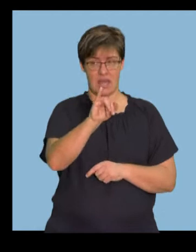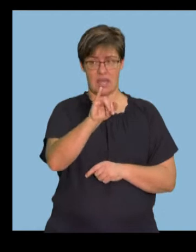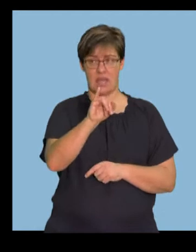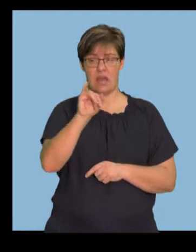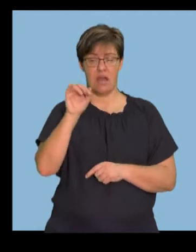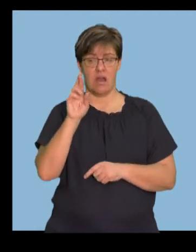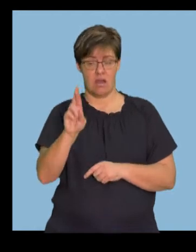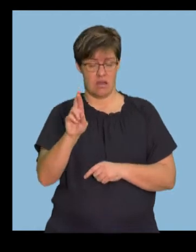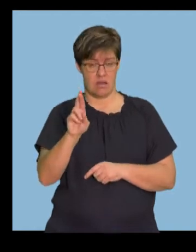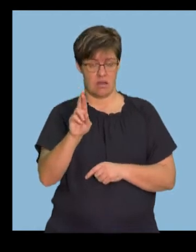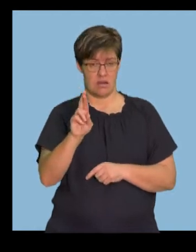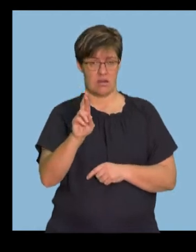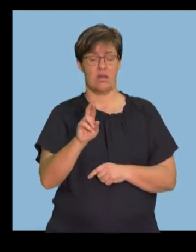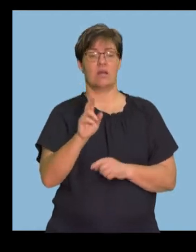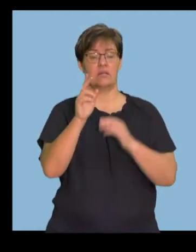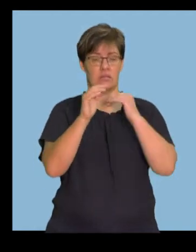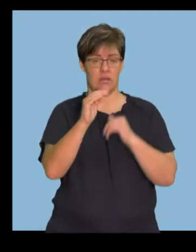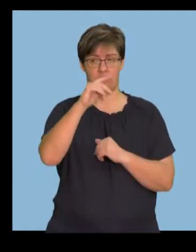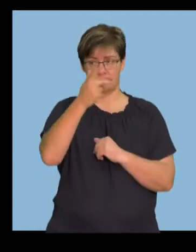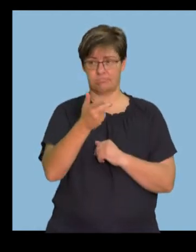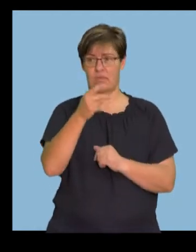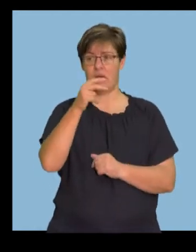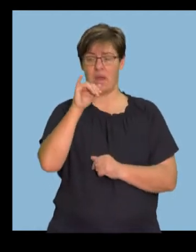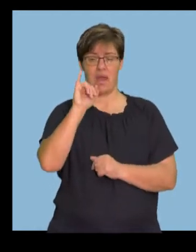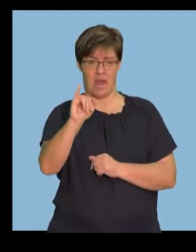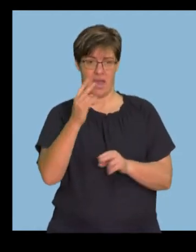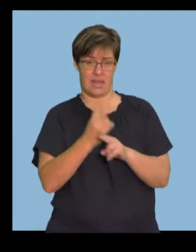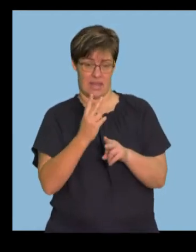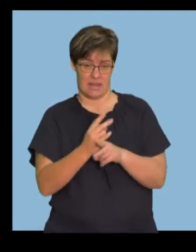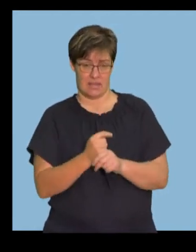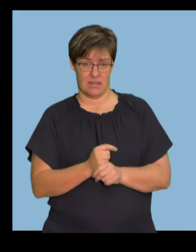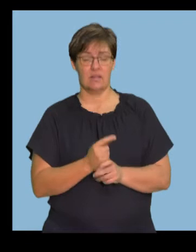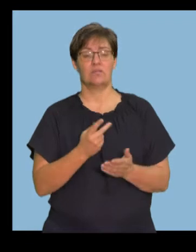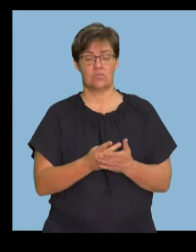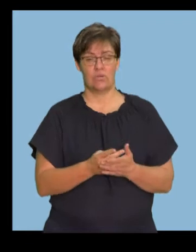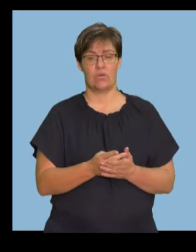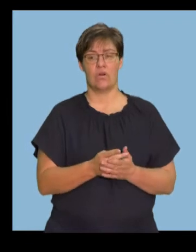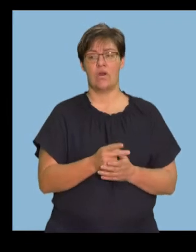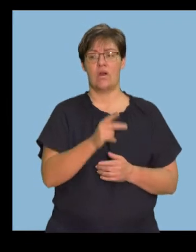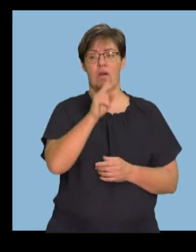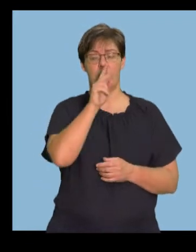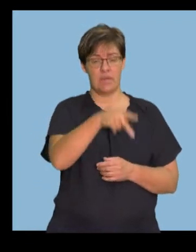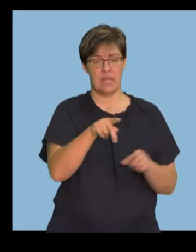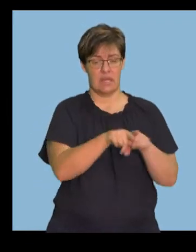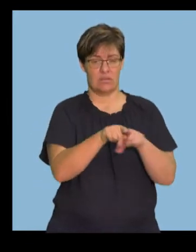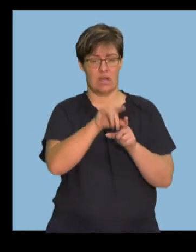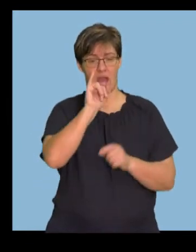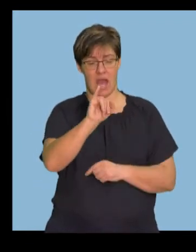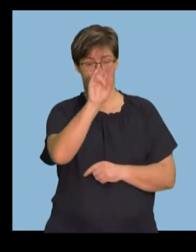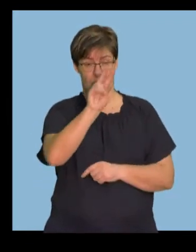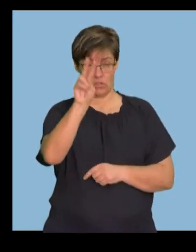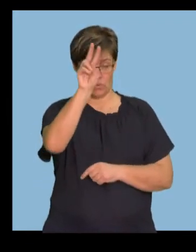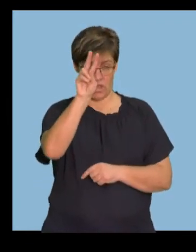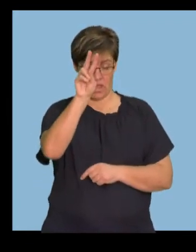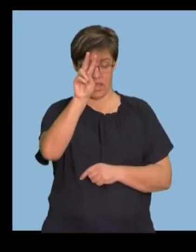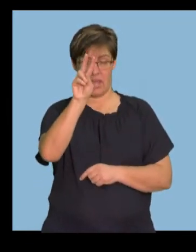so that's our V multiplied by I, okay? So this gives us P is equals to I squared multiplied by R. So